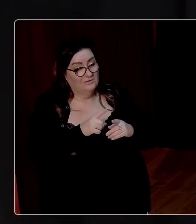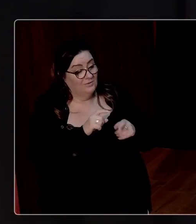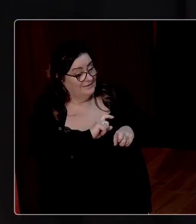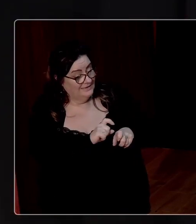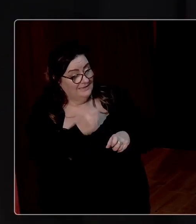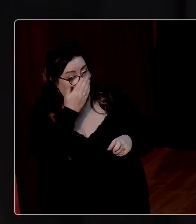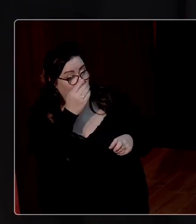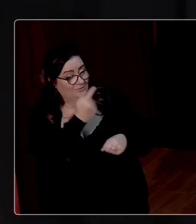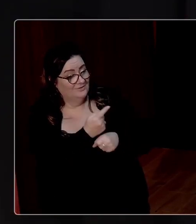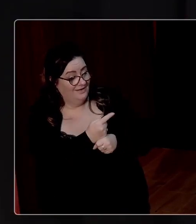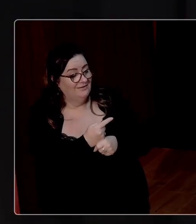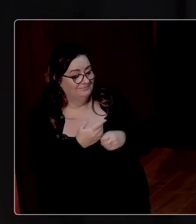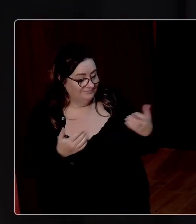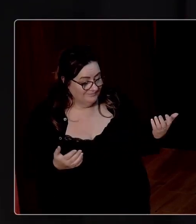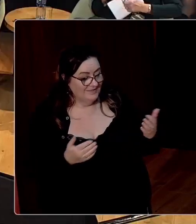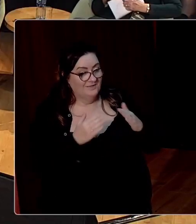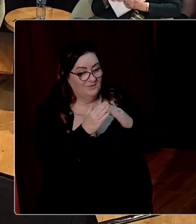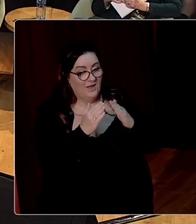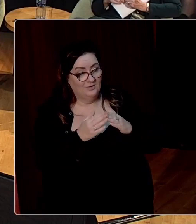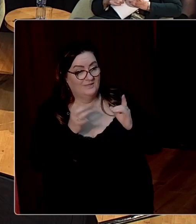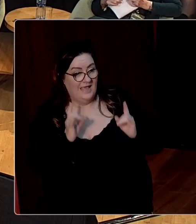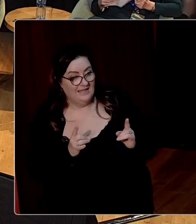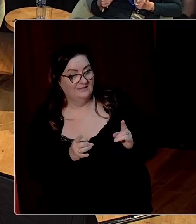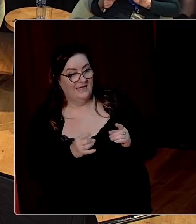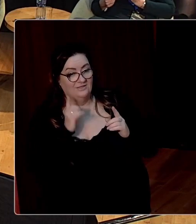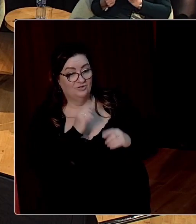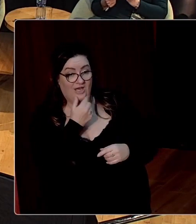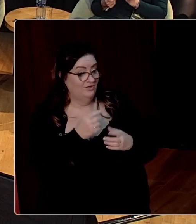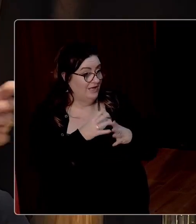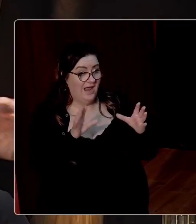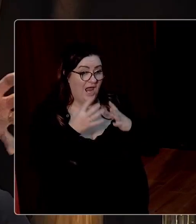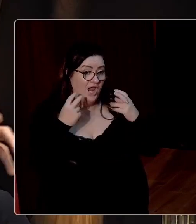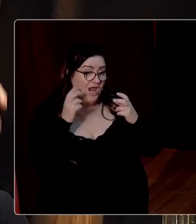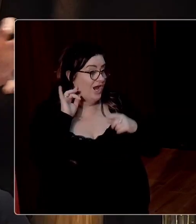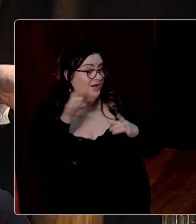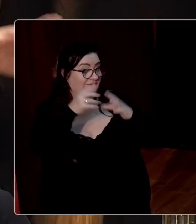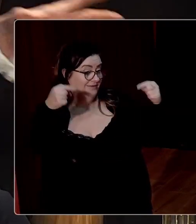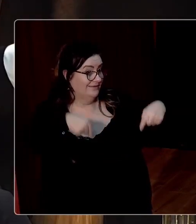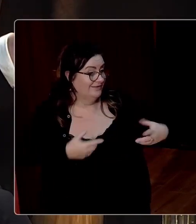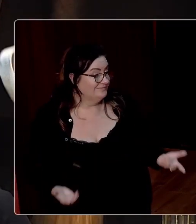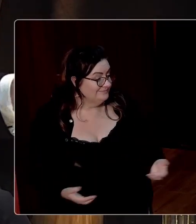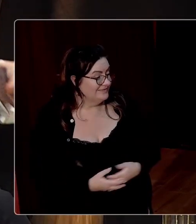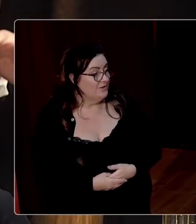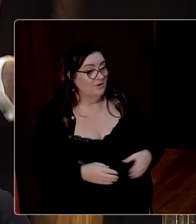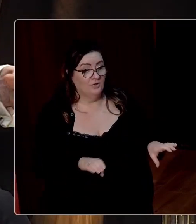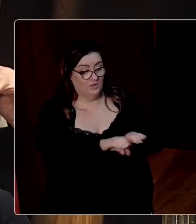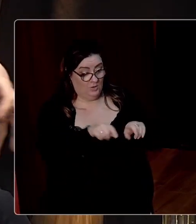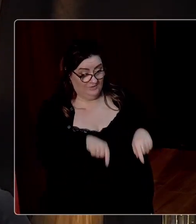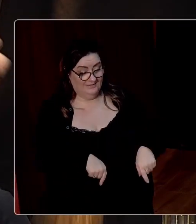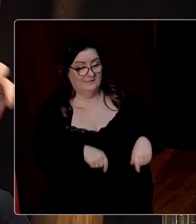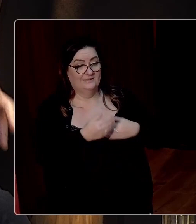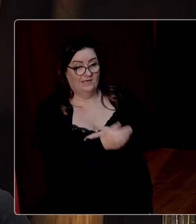through. Okay. Social conservatism, housing, health, gender. You've heard it all here. Ladies and gentlemen, I'm going to close